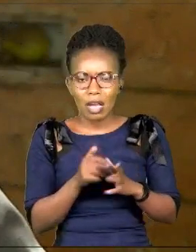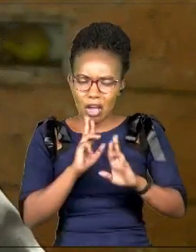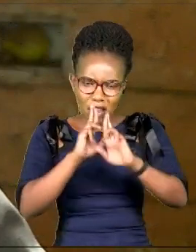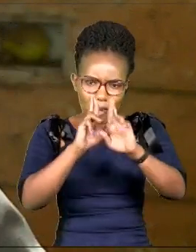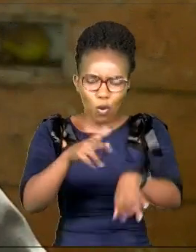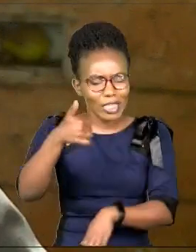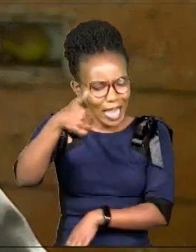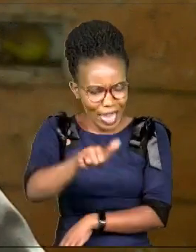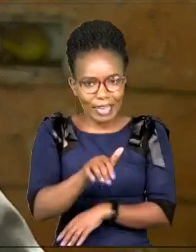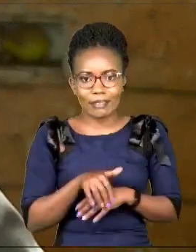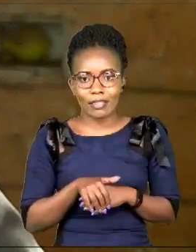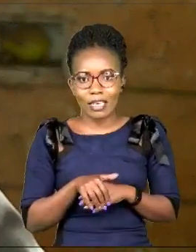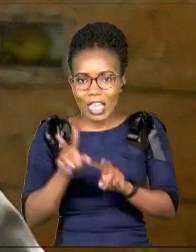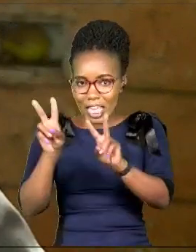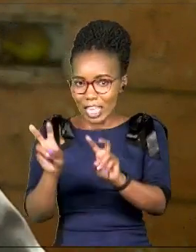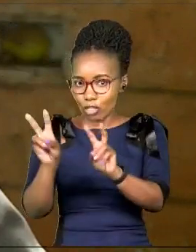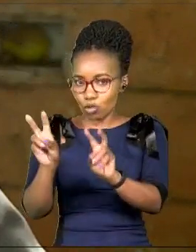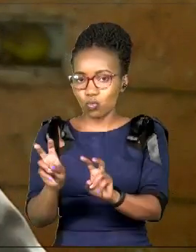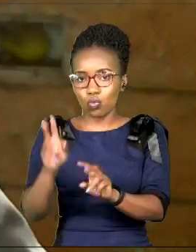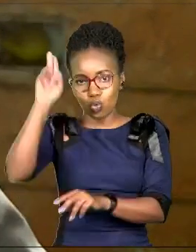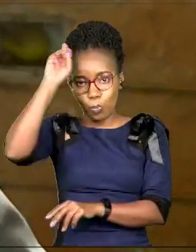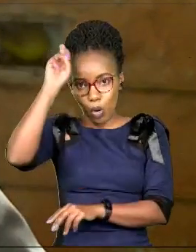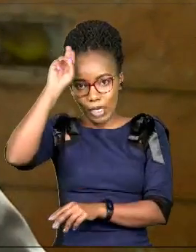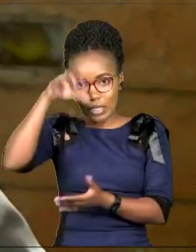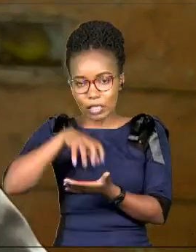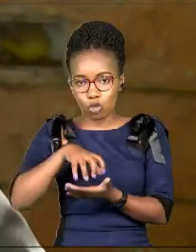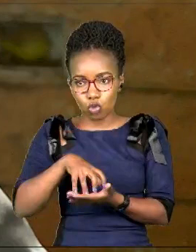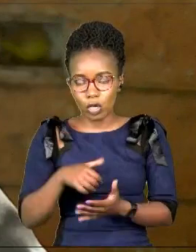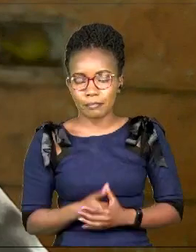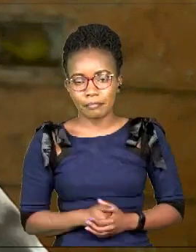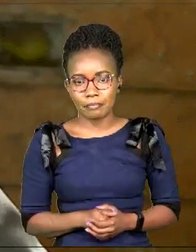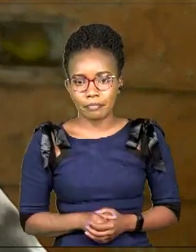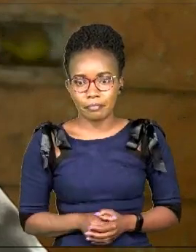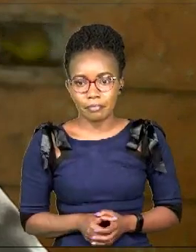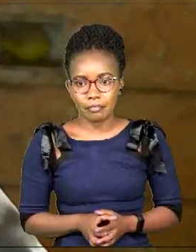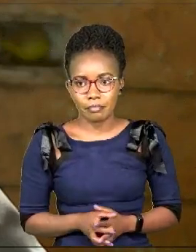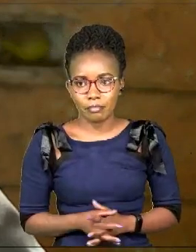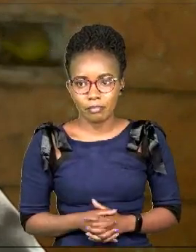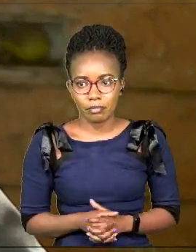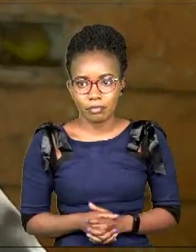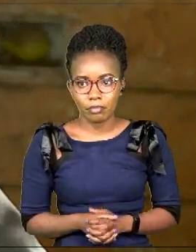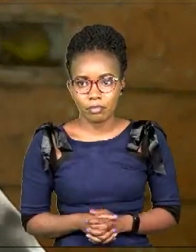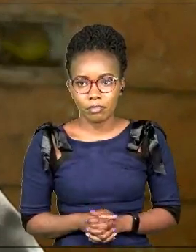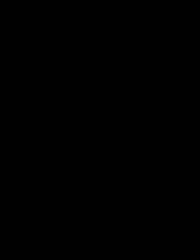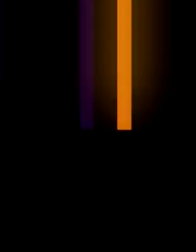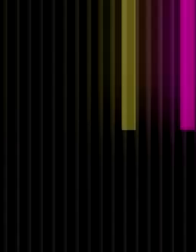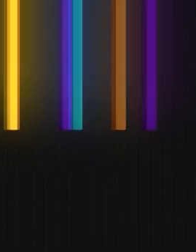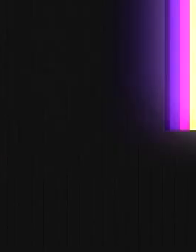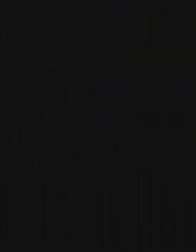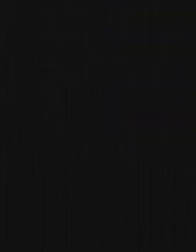incident that is unfamiliar to the nearest police station. Reporting for Switch TV, I'm Daniel Anunda.